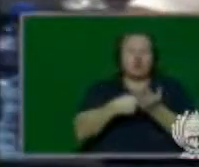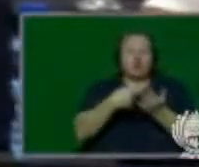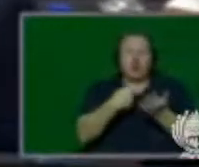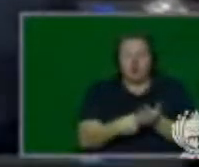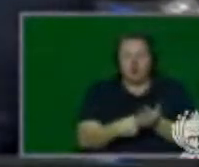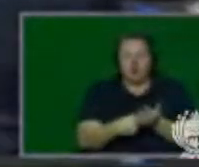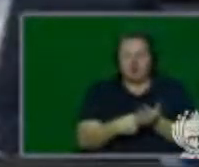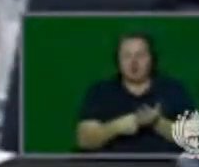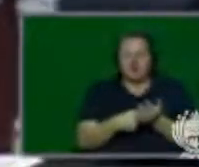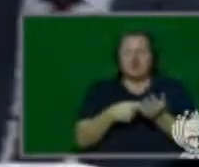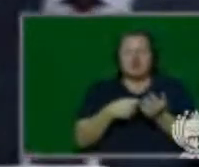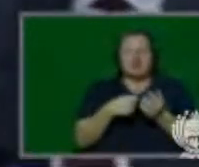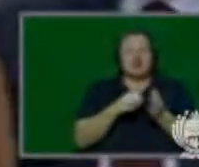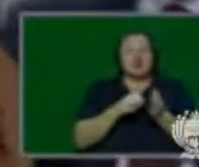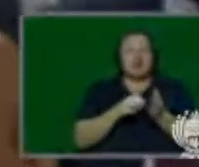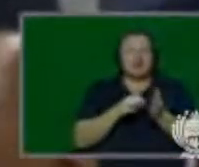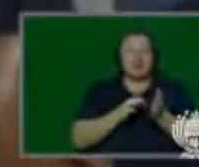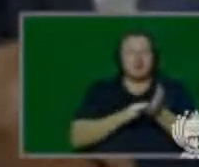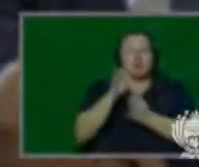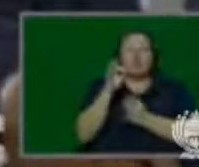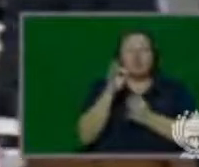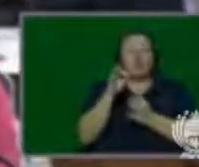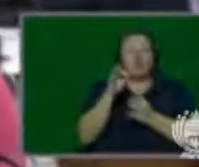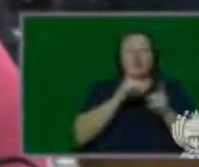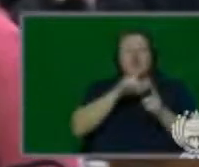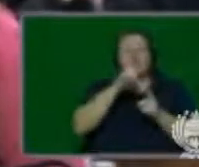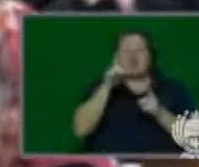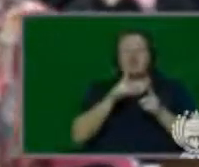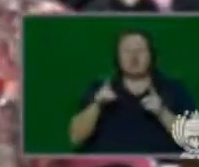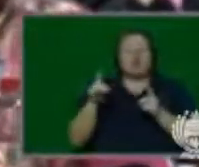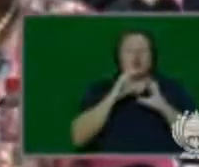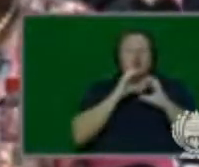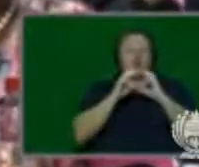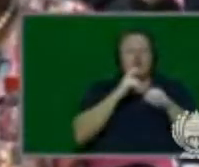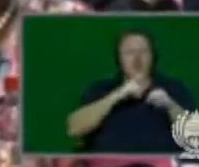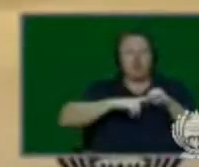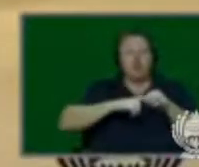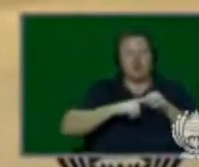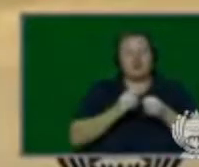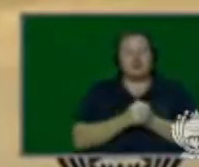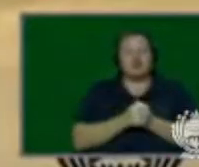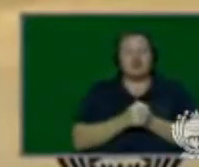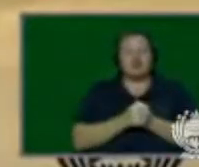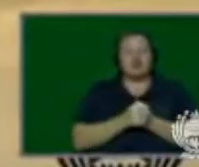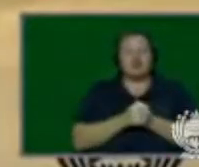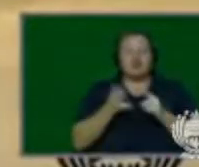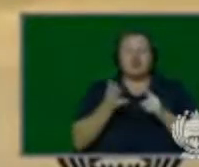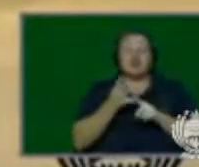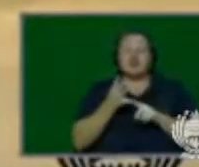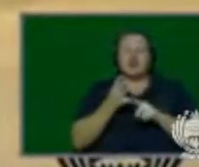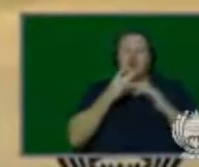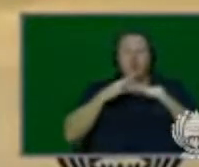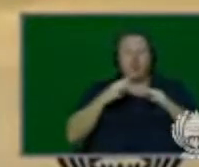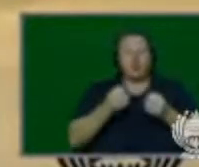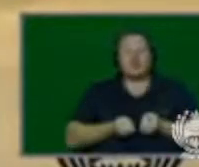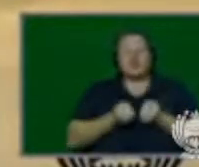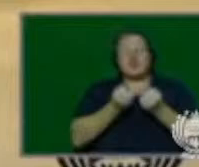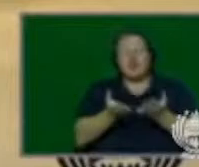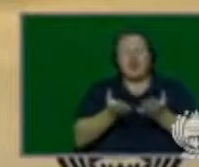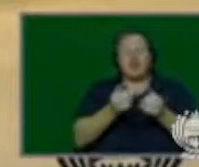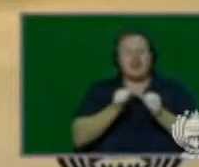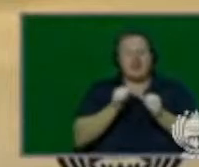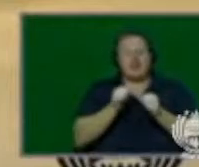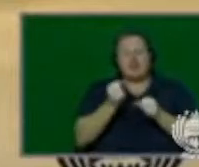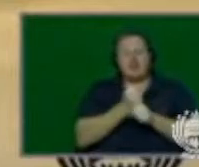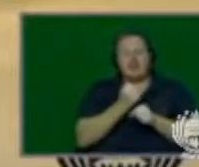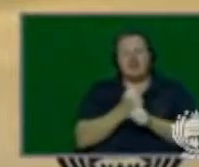improve the quality of digital communication, ensure a stable quality supply of water, reform the